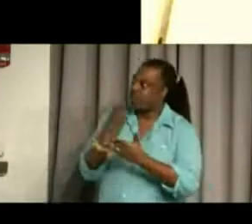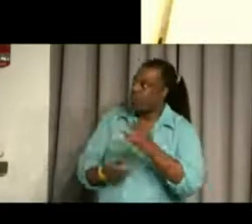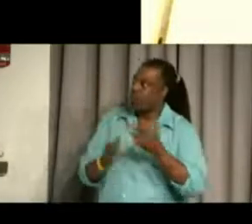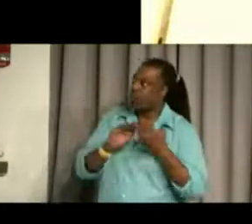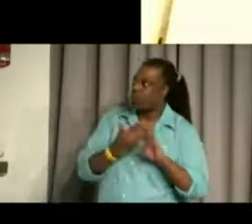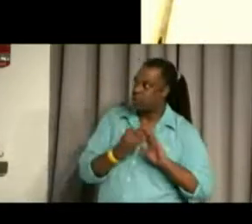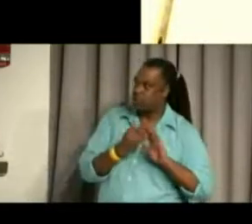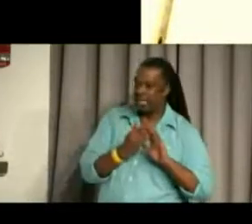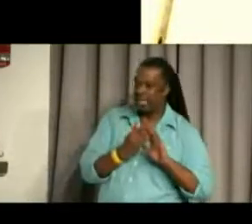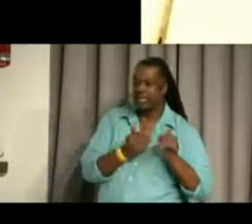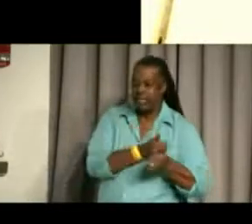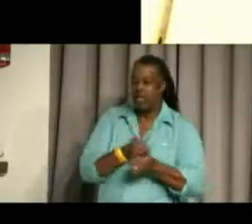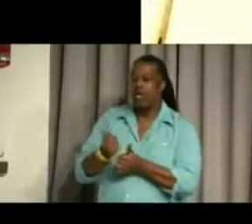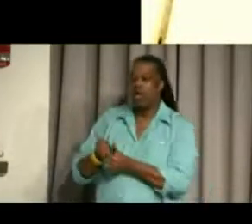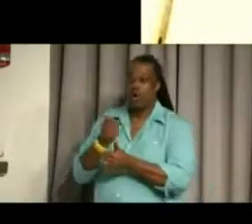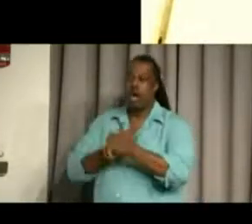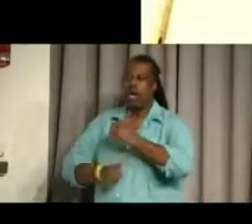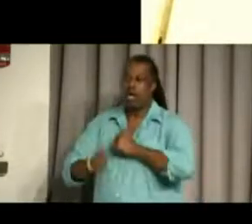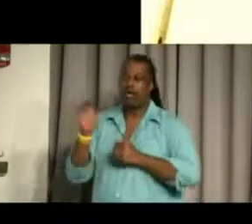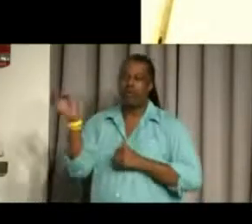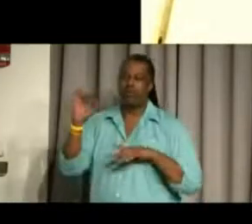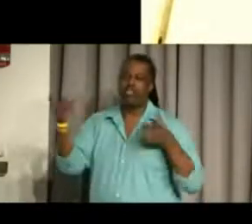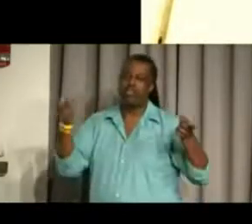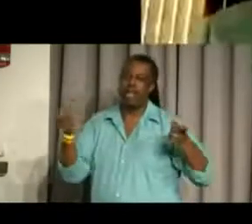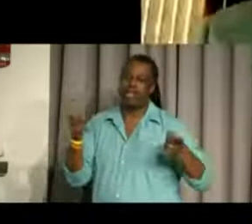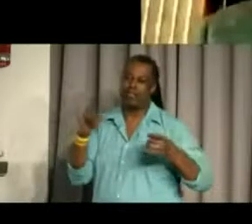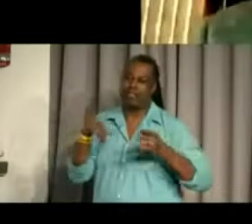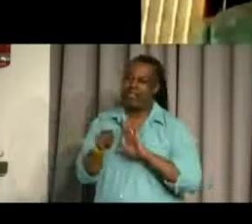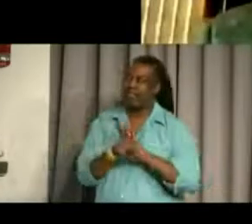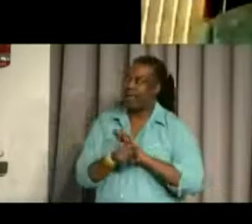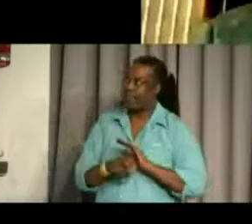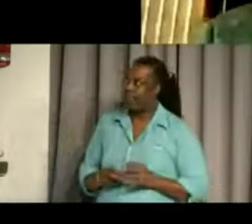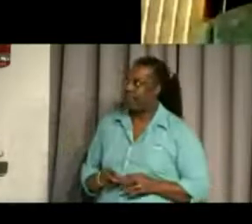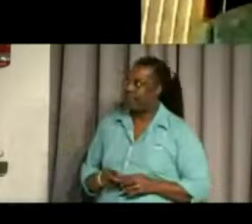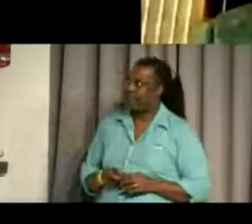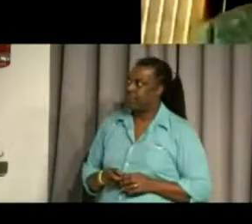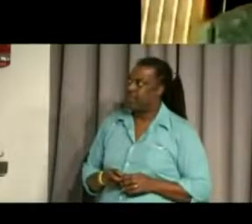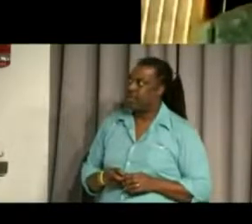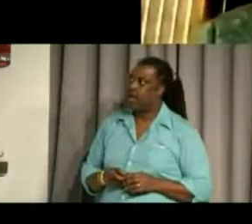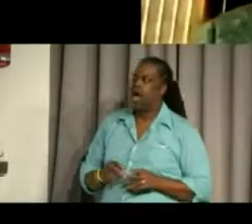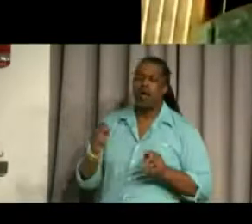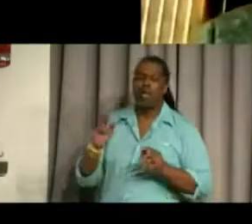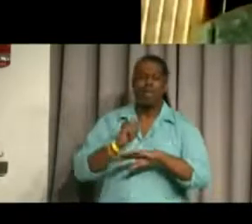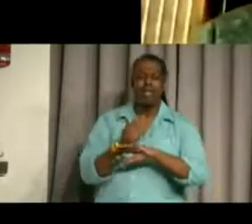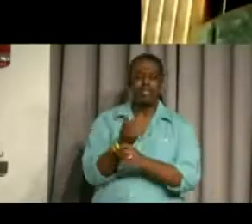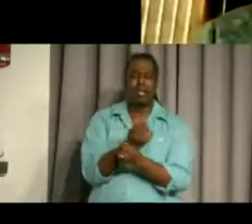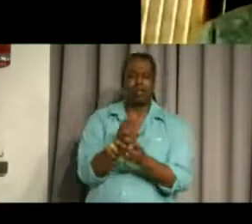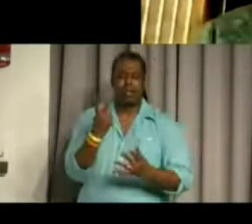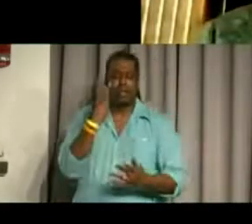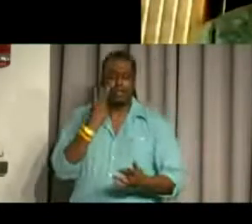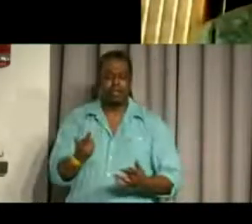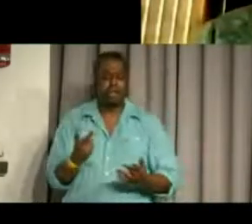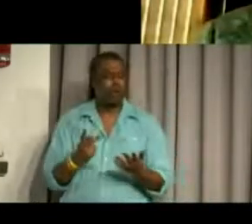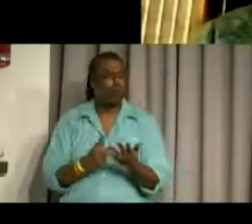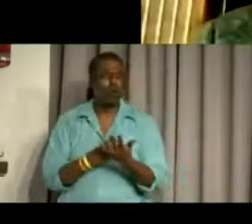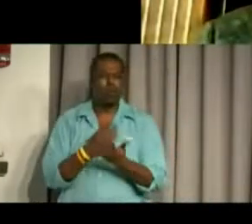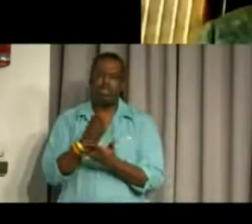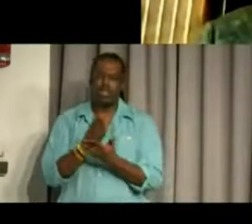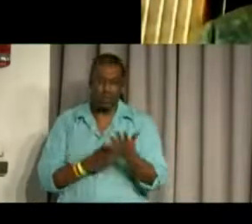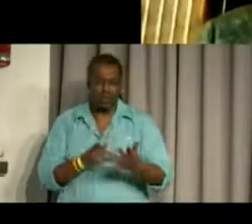an emergency manager. So based on all that you saw, what were some of the